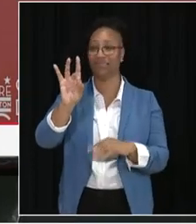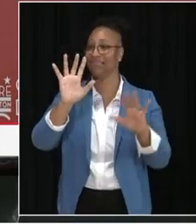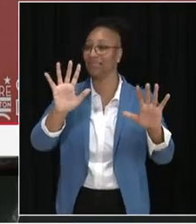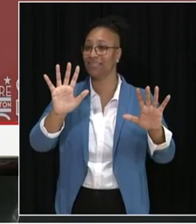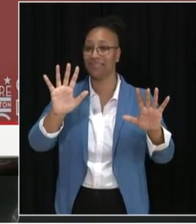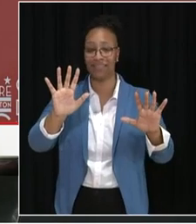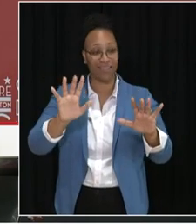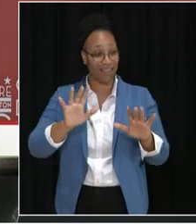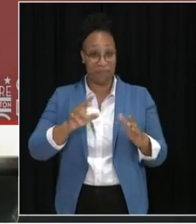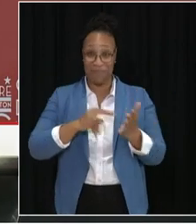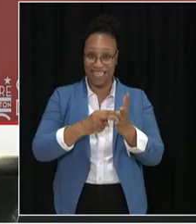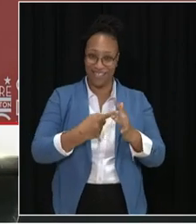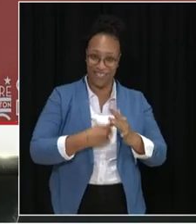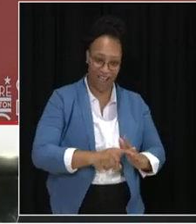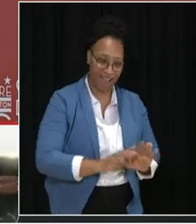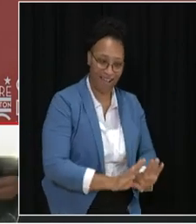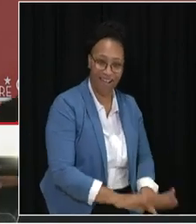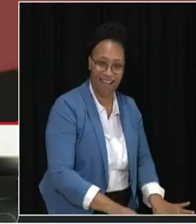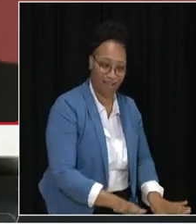I want to acknowledge our